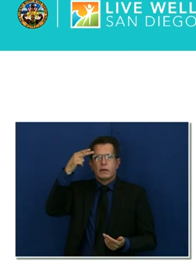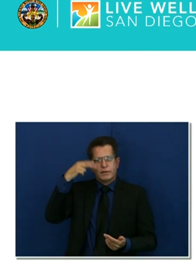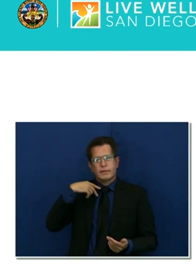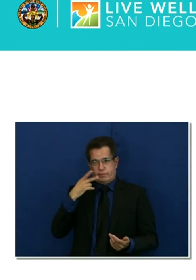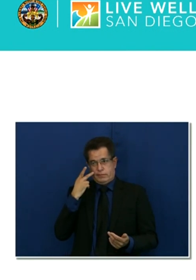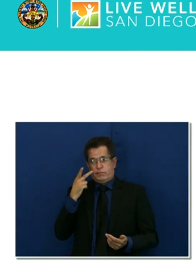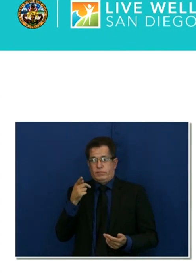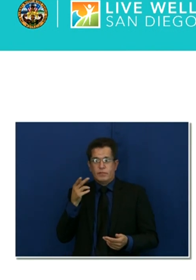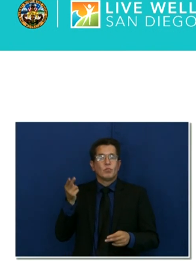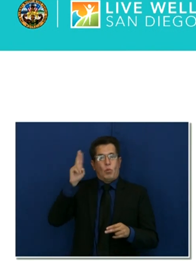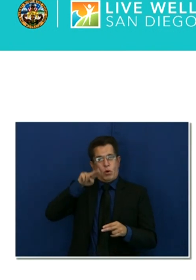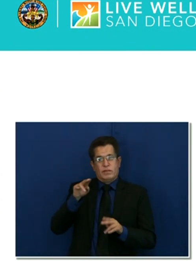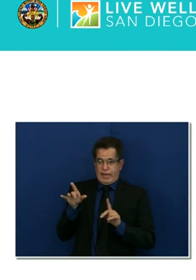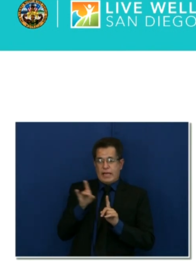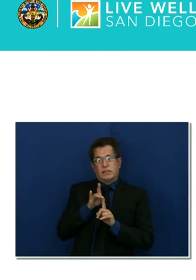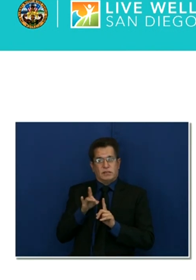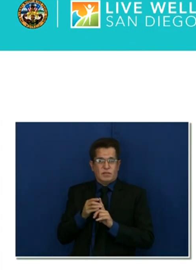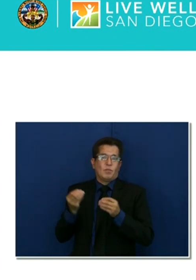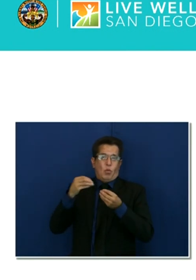an increase in cases.